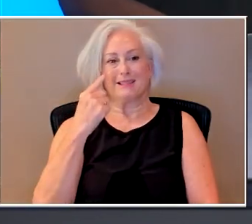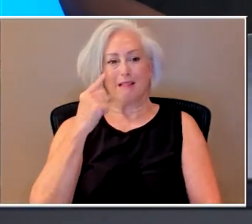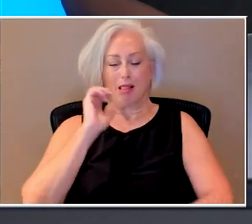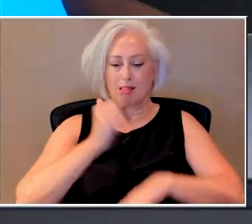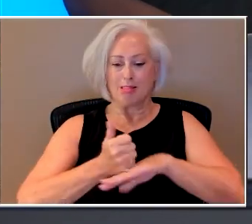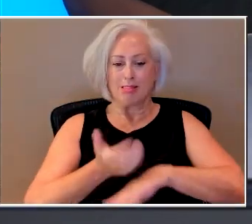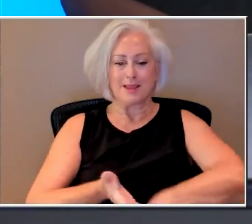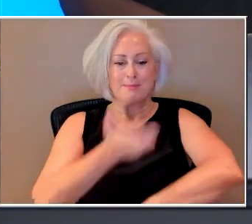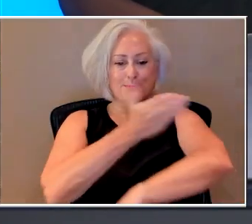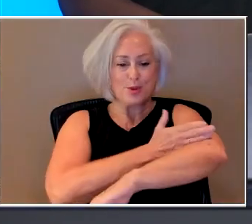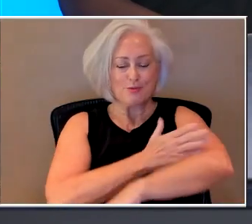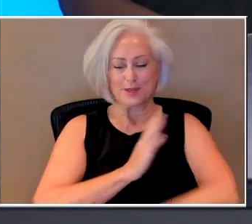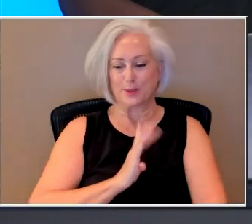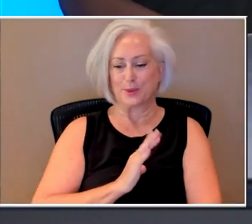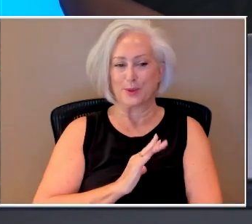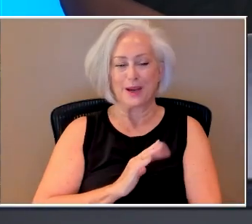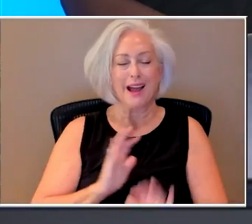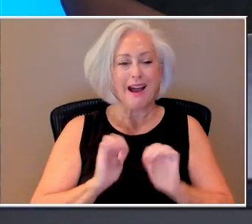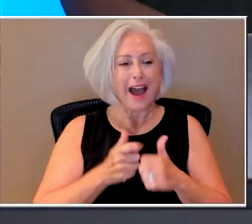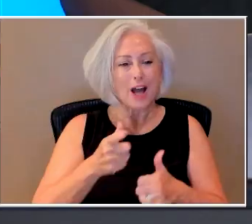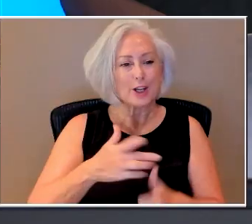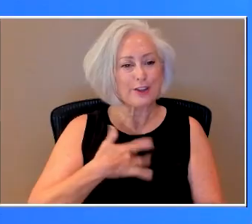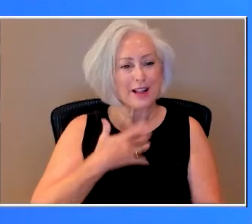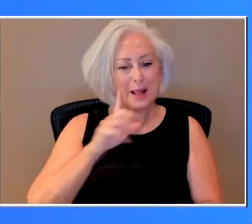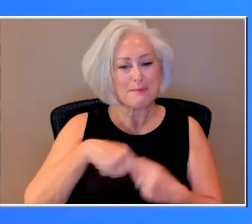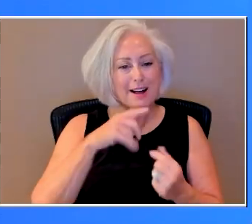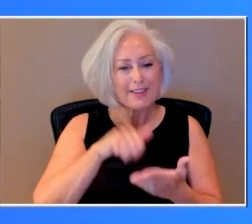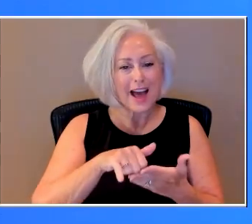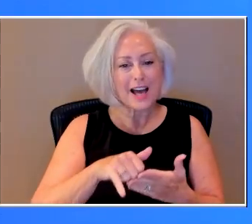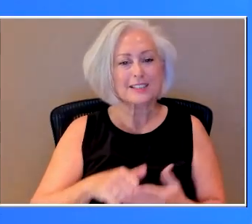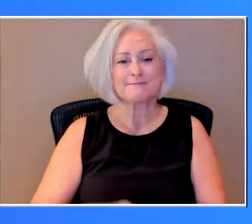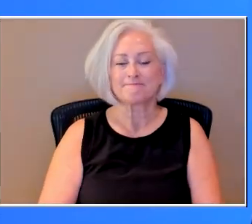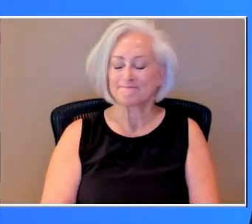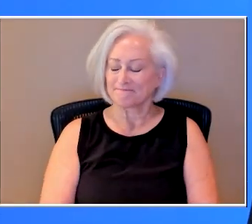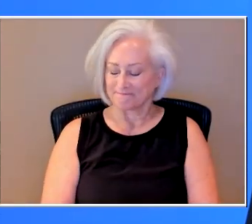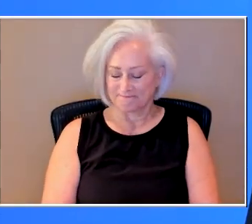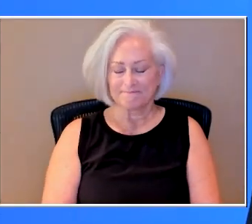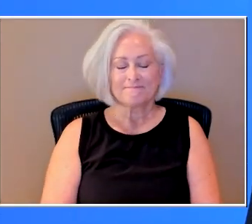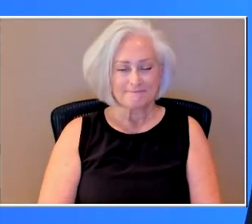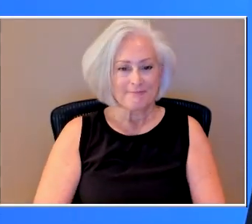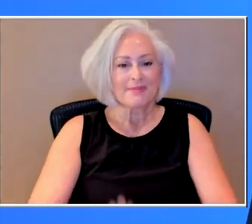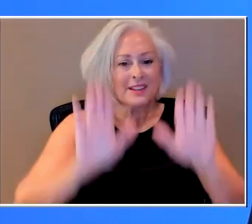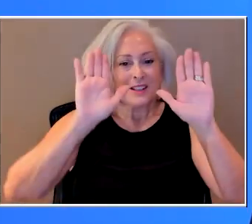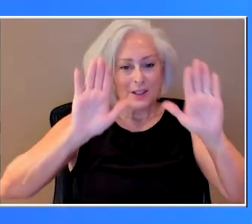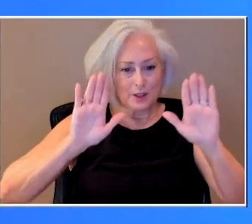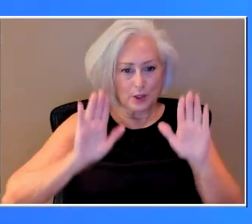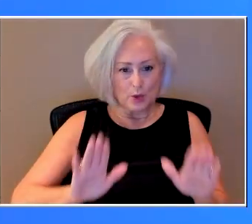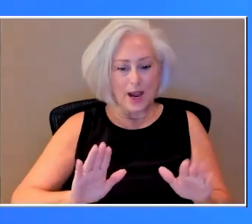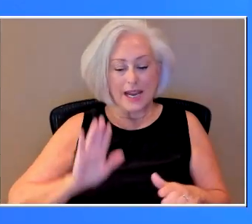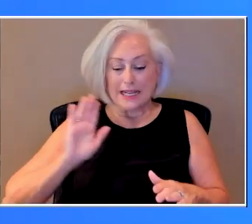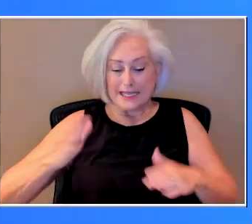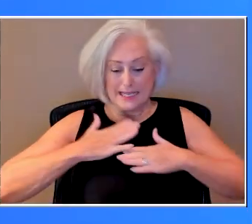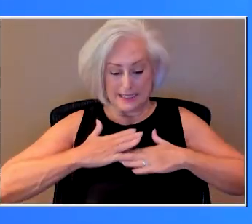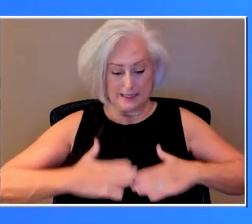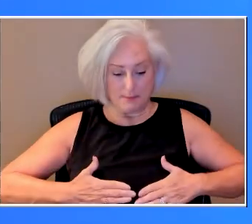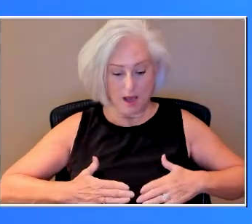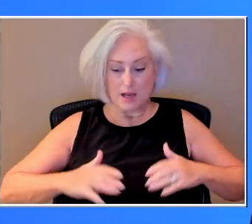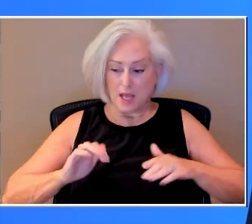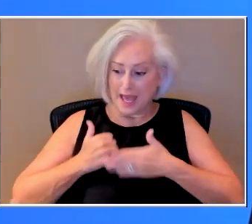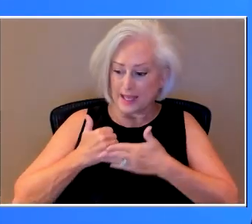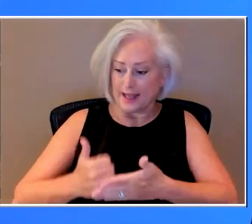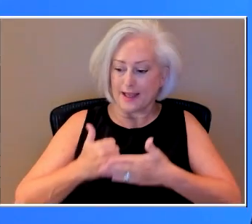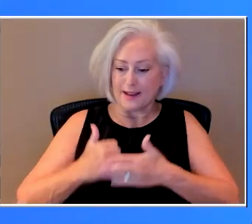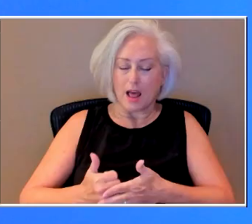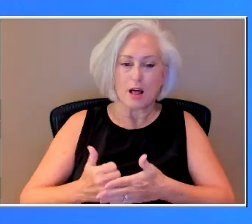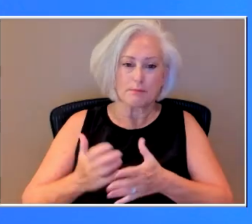make you feel? It feels great because what I can do to his body can only go so far, but how I can